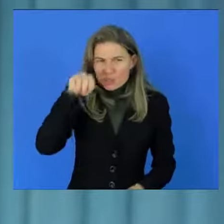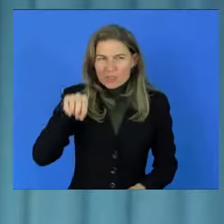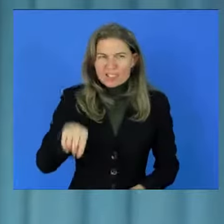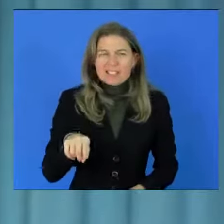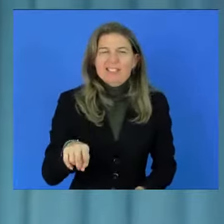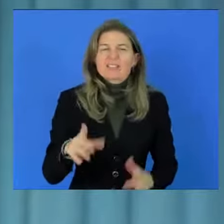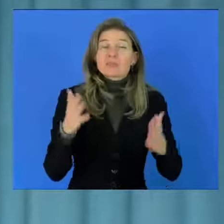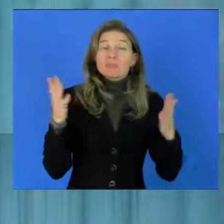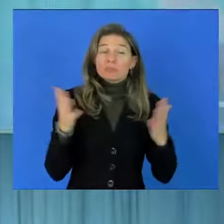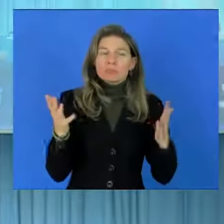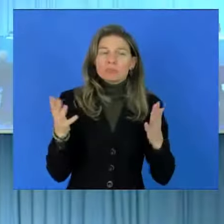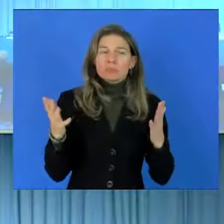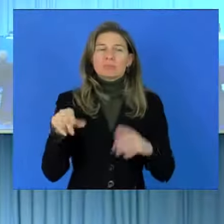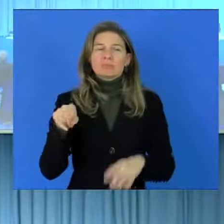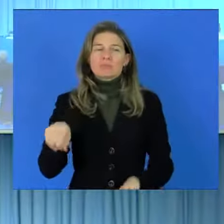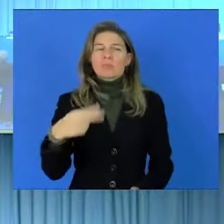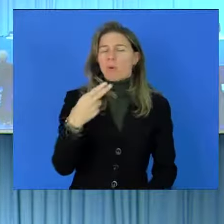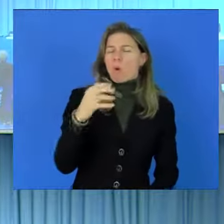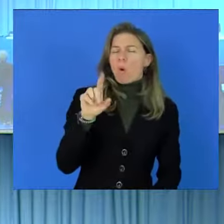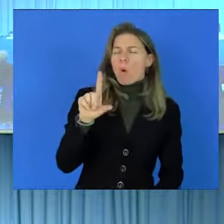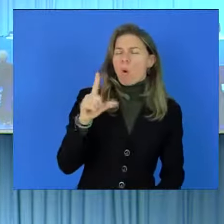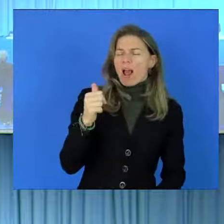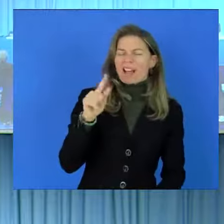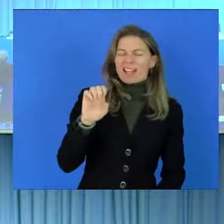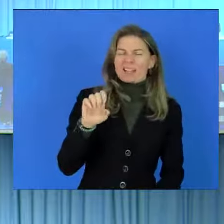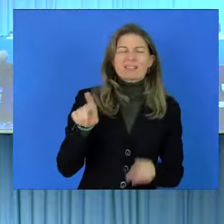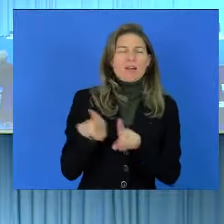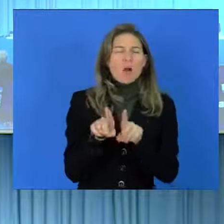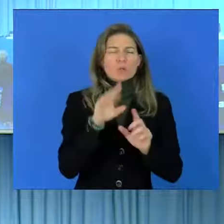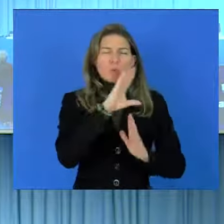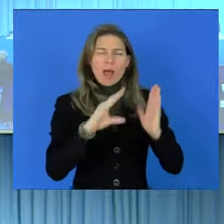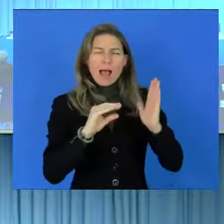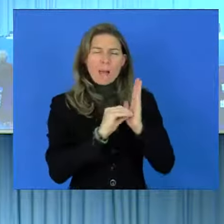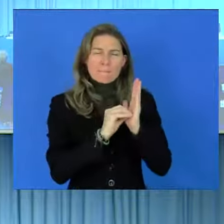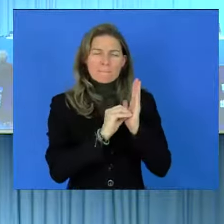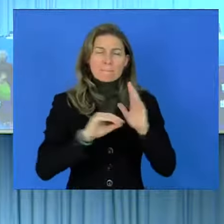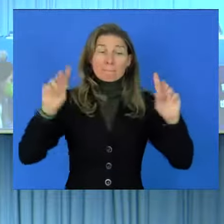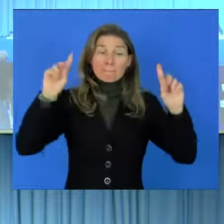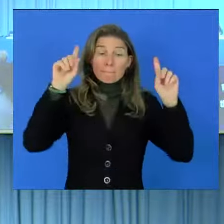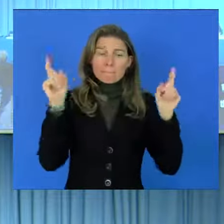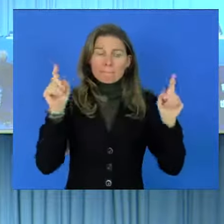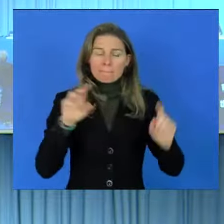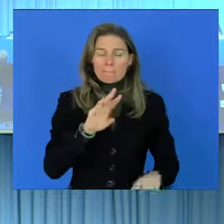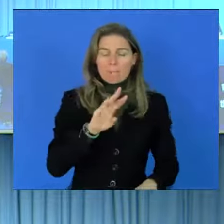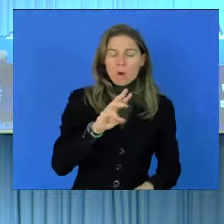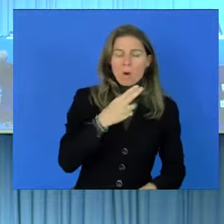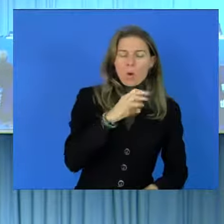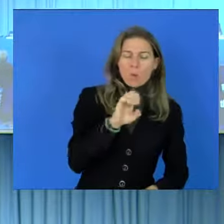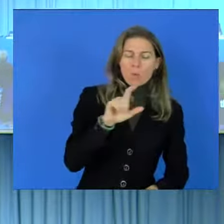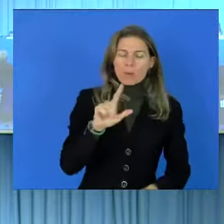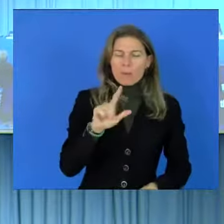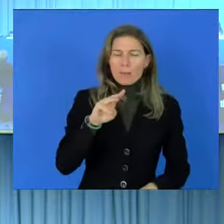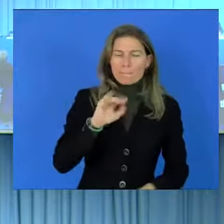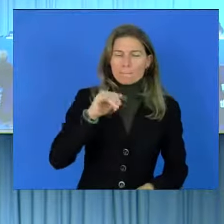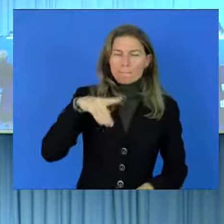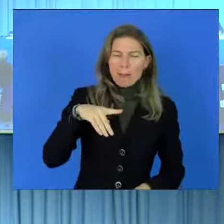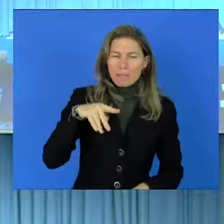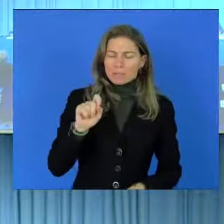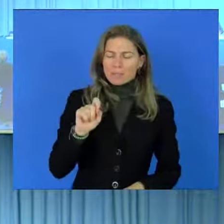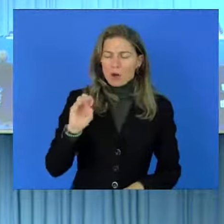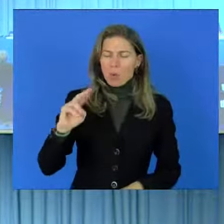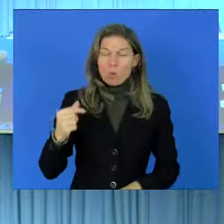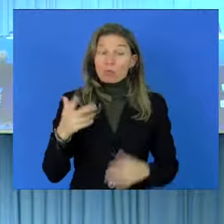just have heard. It's a map about the accessibility of places where everybody can contribute. I